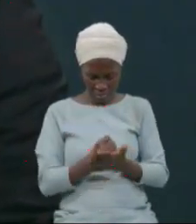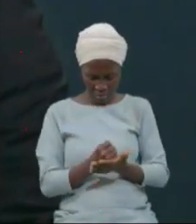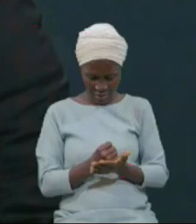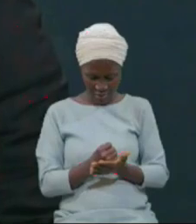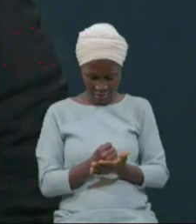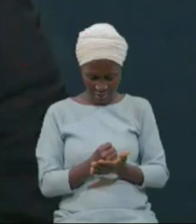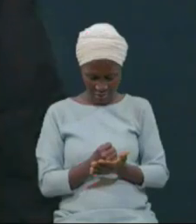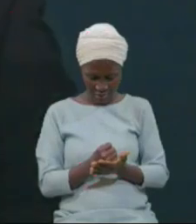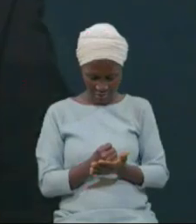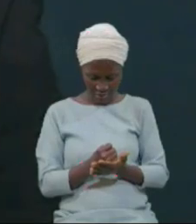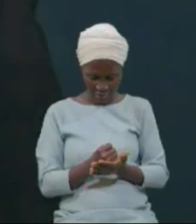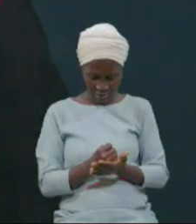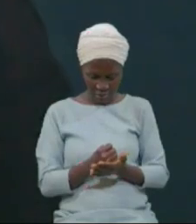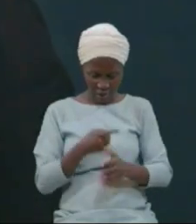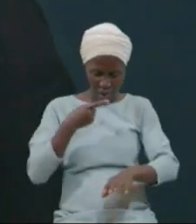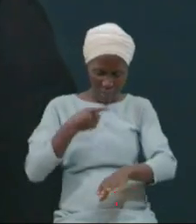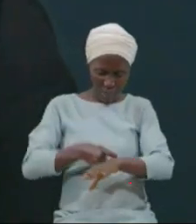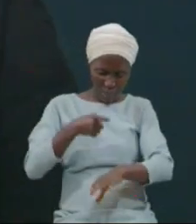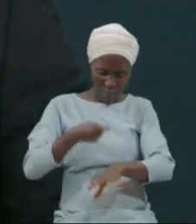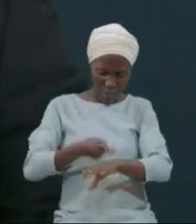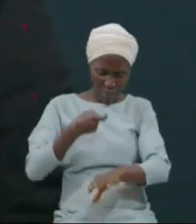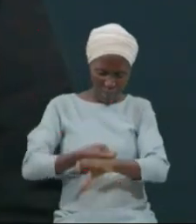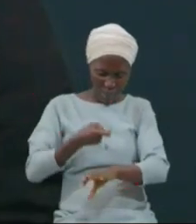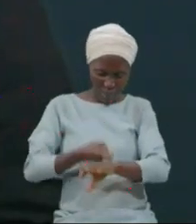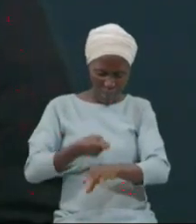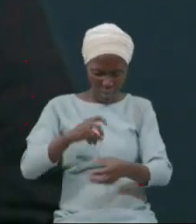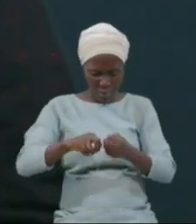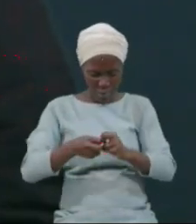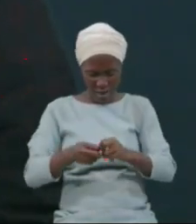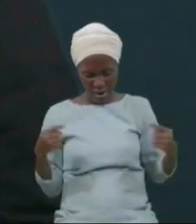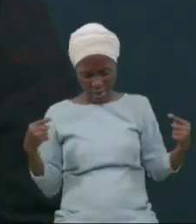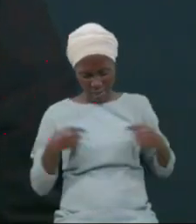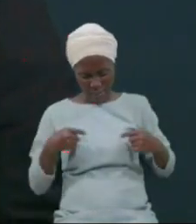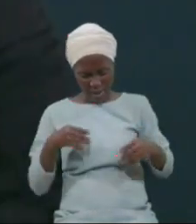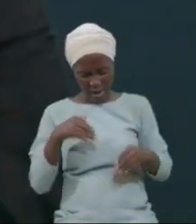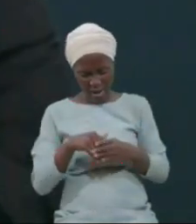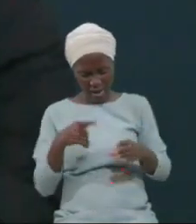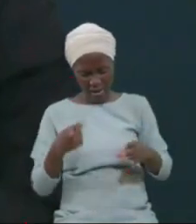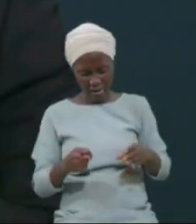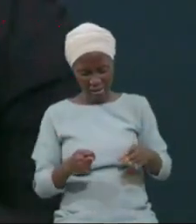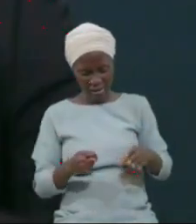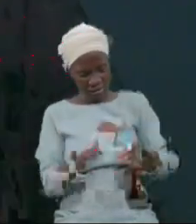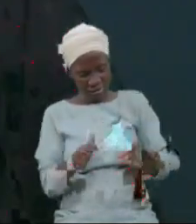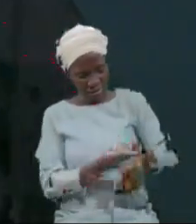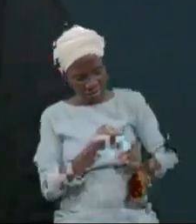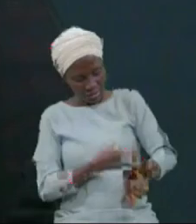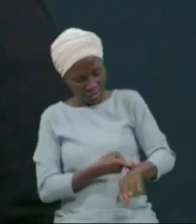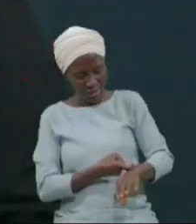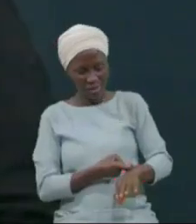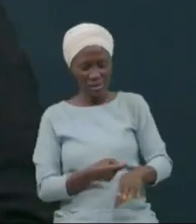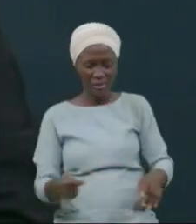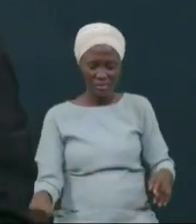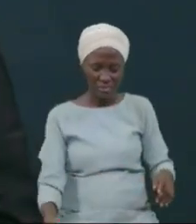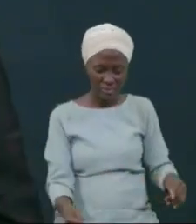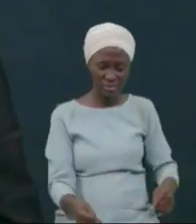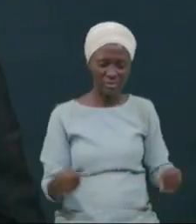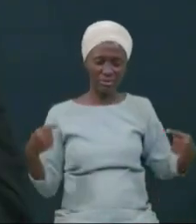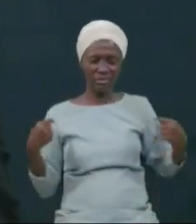Arthritis, pain in the joints, paralysis, you are healed in Jesus'